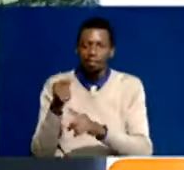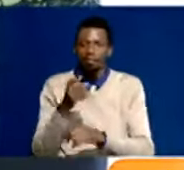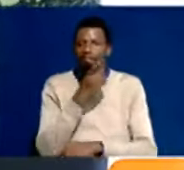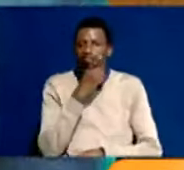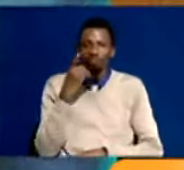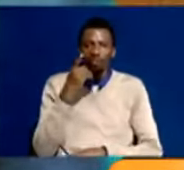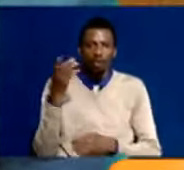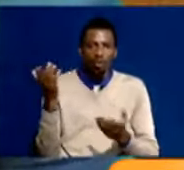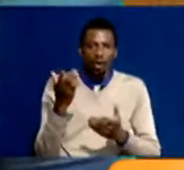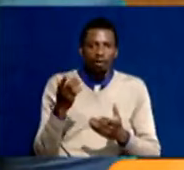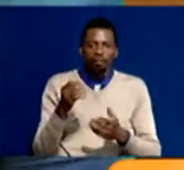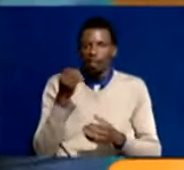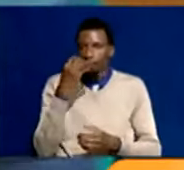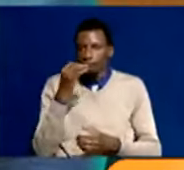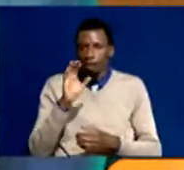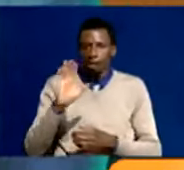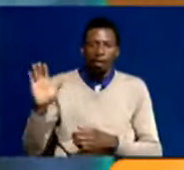their horticultural operations.